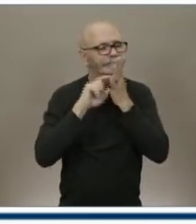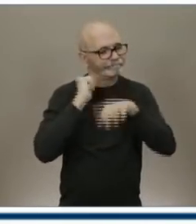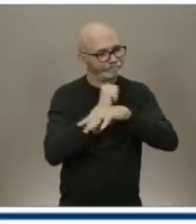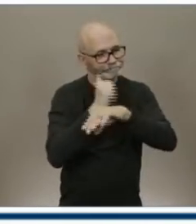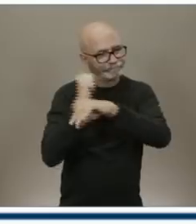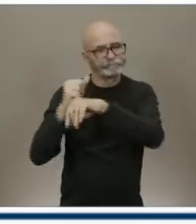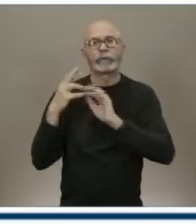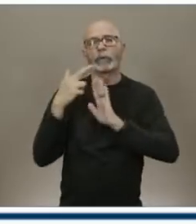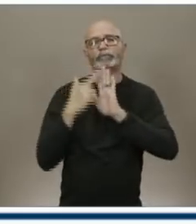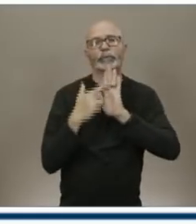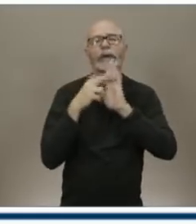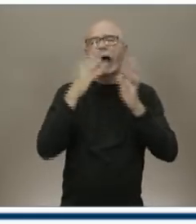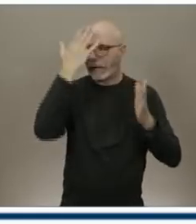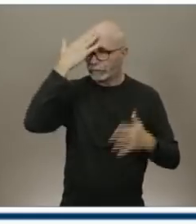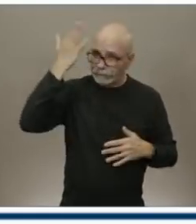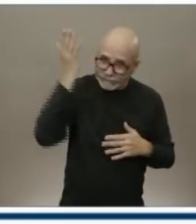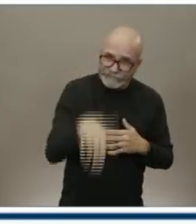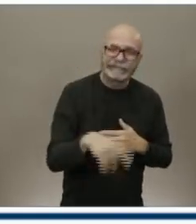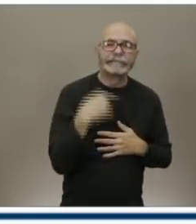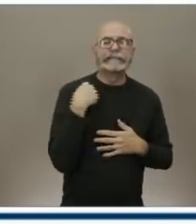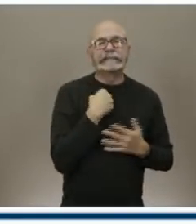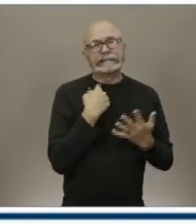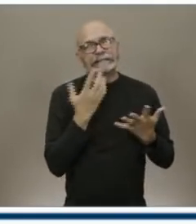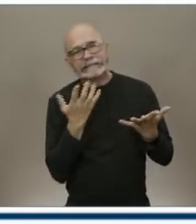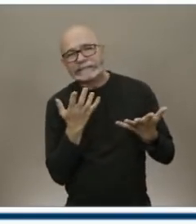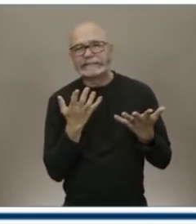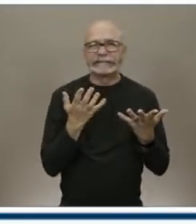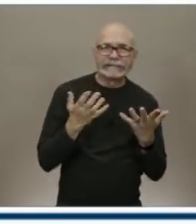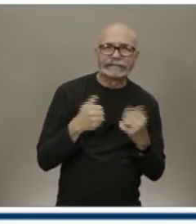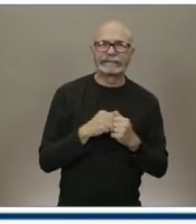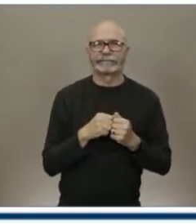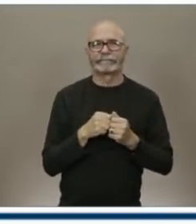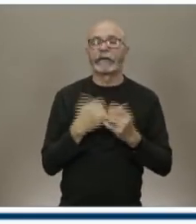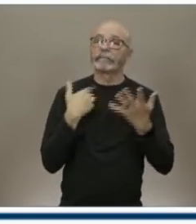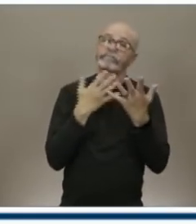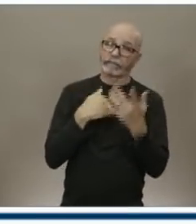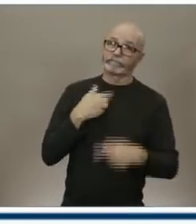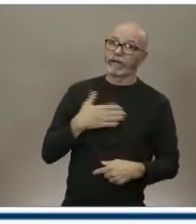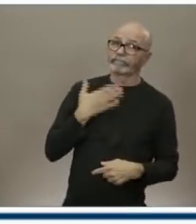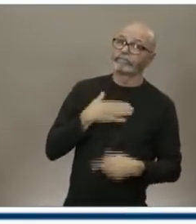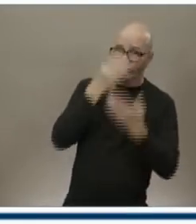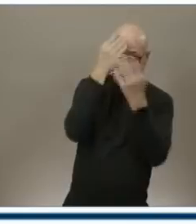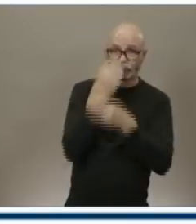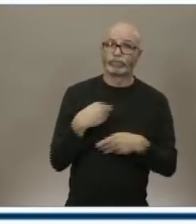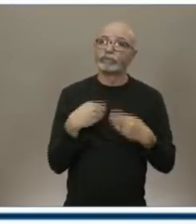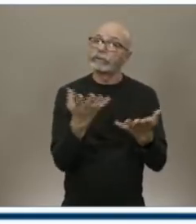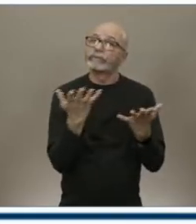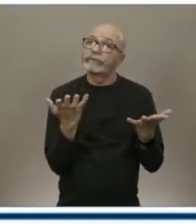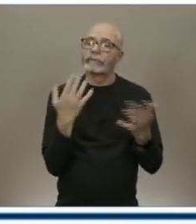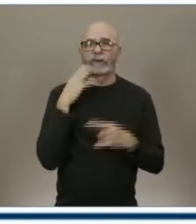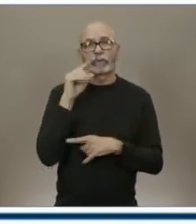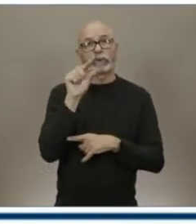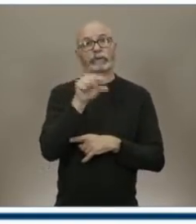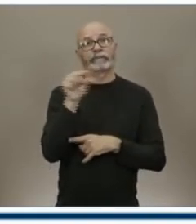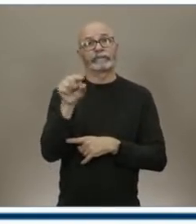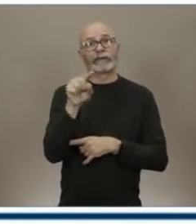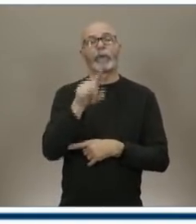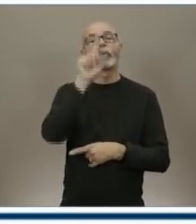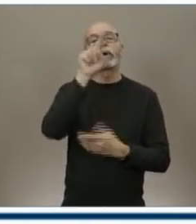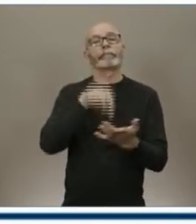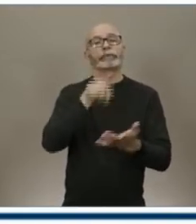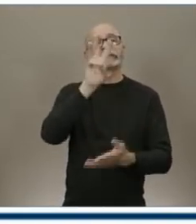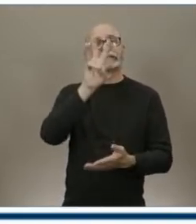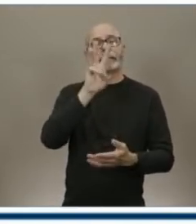heavily. So today I'm pleased to be able to announce the government is investing $1.6 million into the Mental